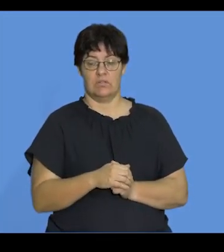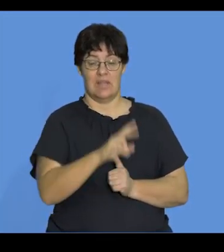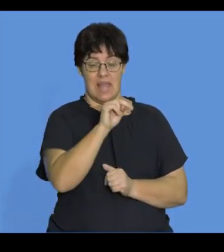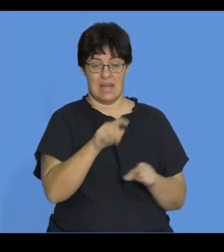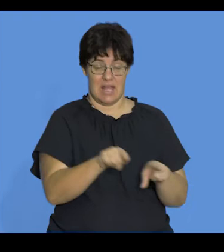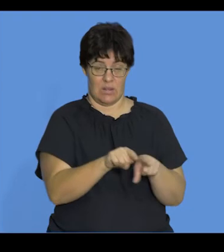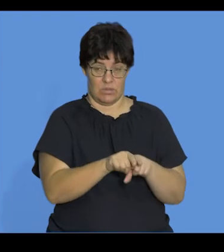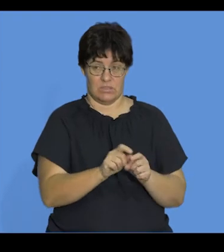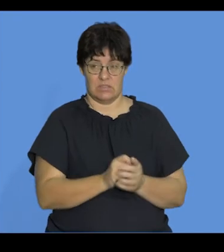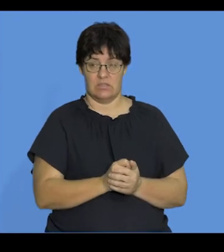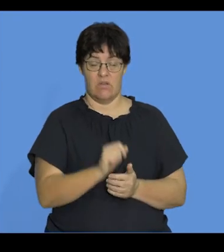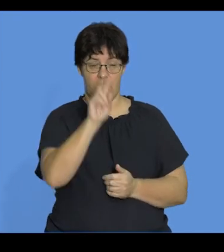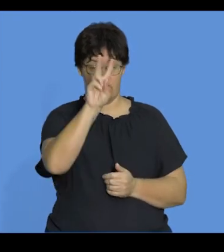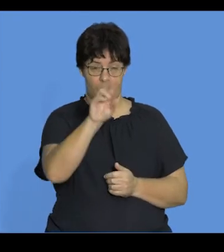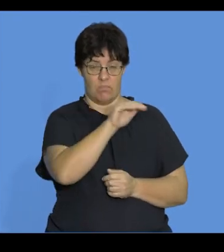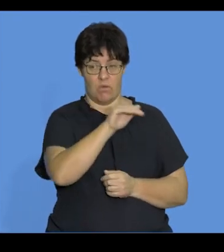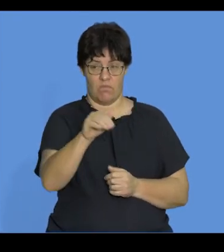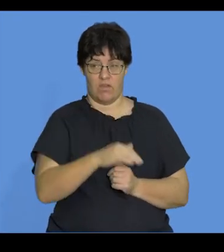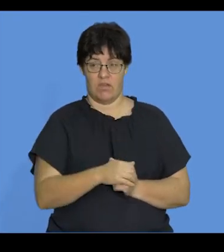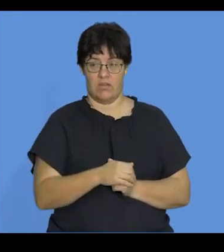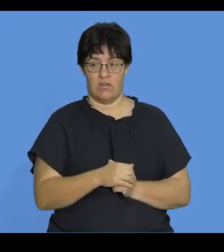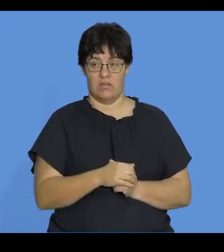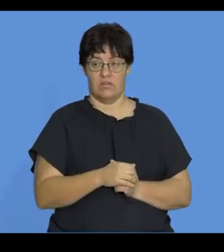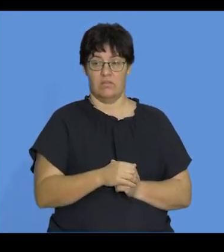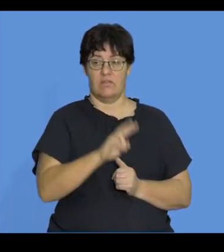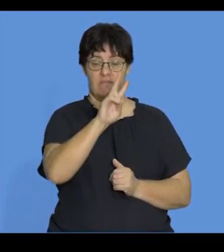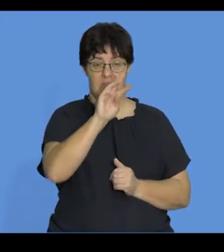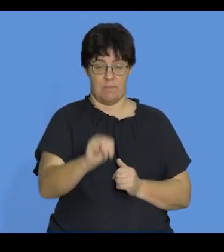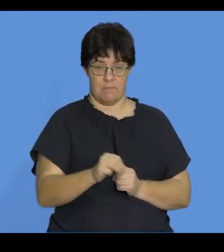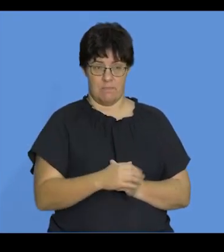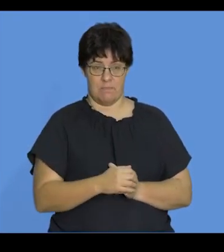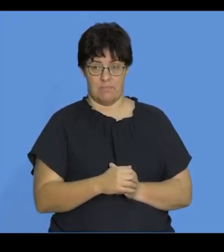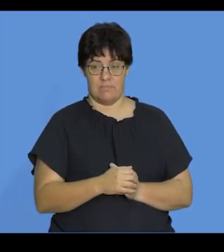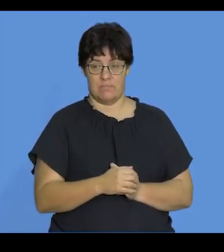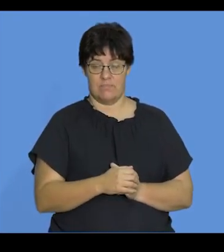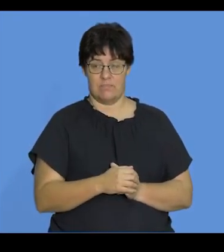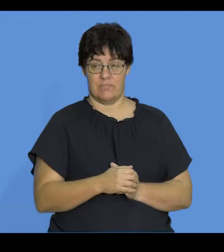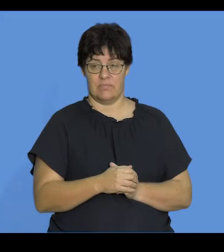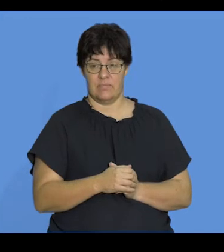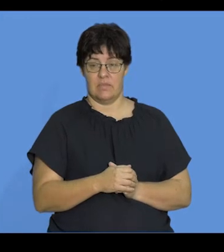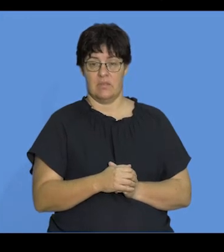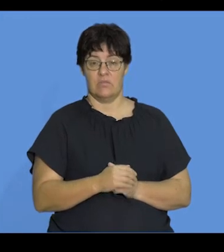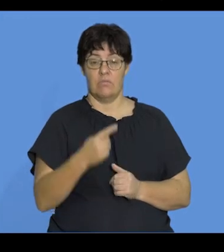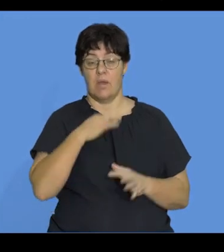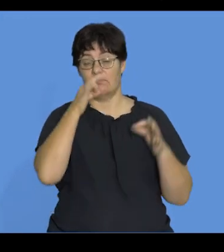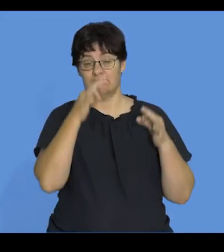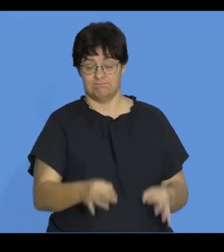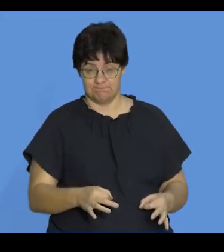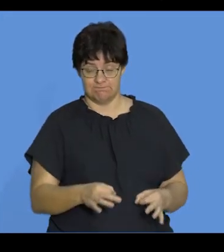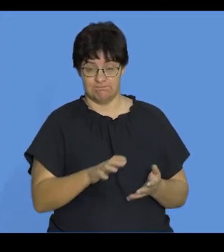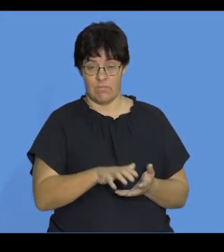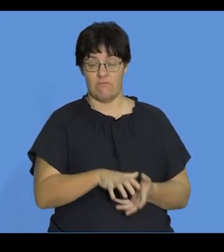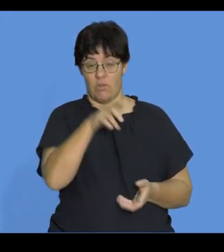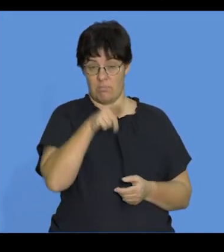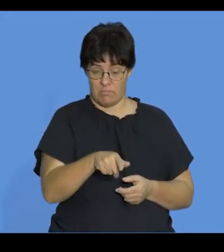moles is equals to volume over molar gas volume, right? Now, for us to determine the